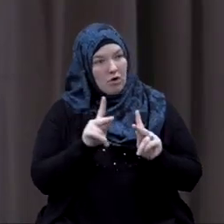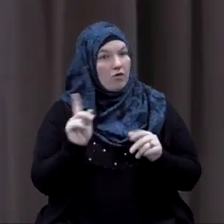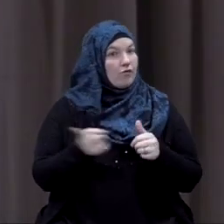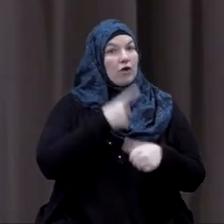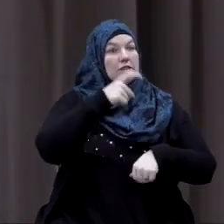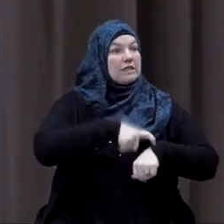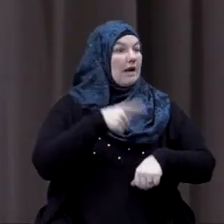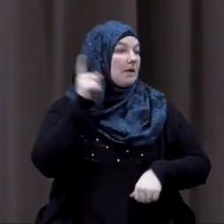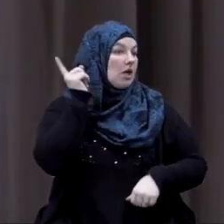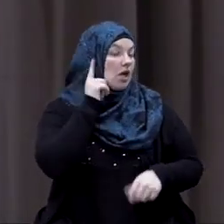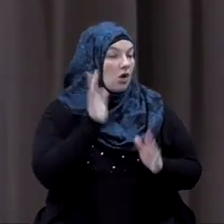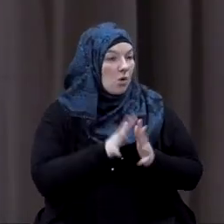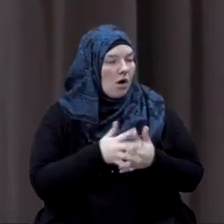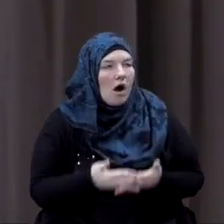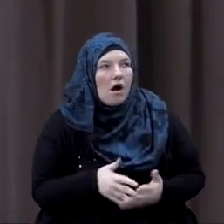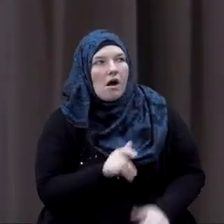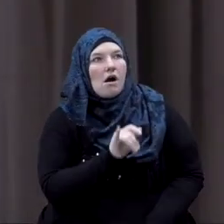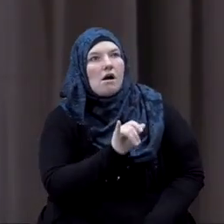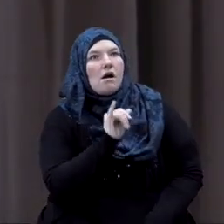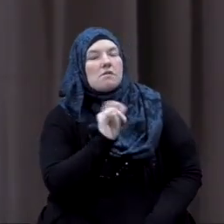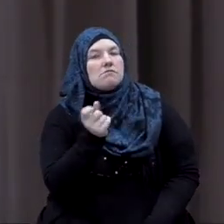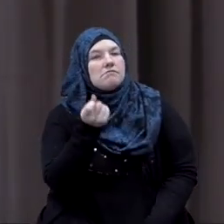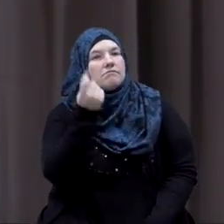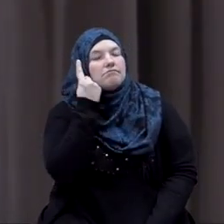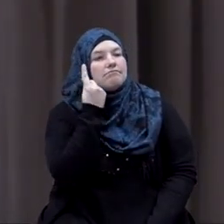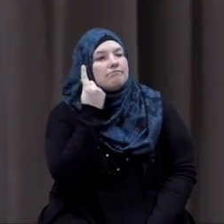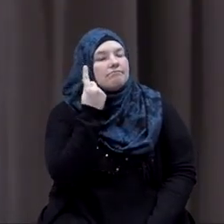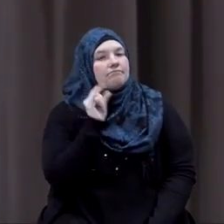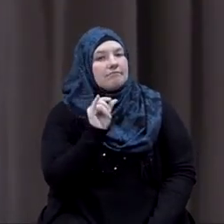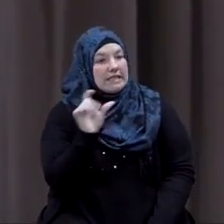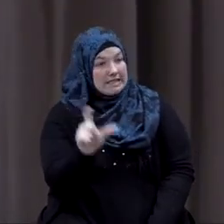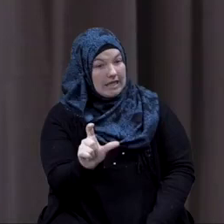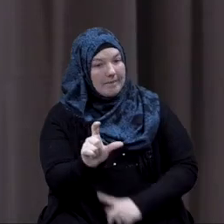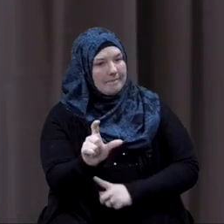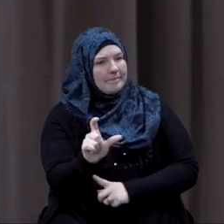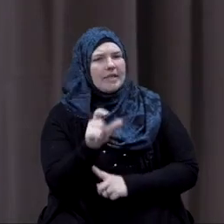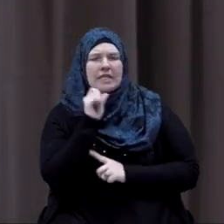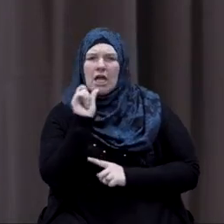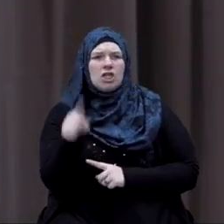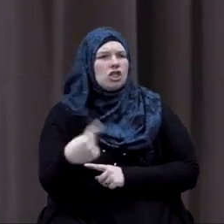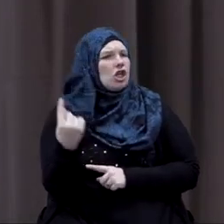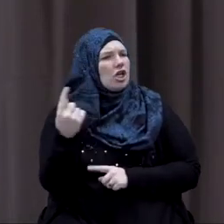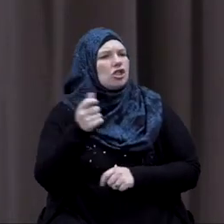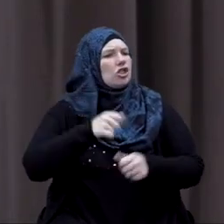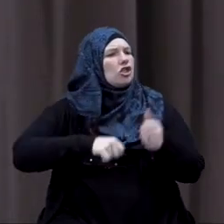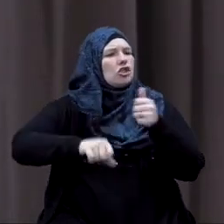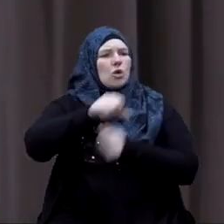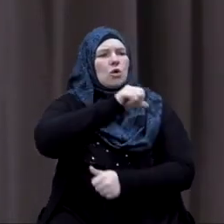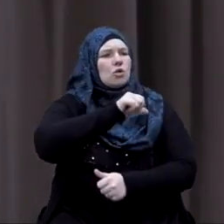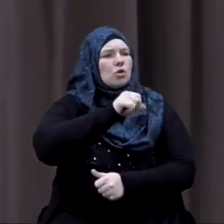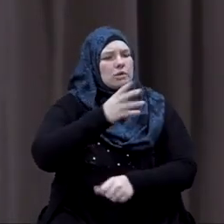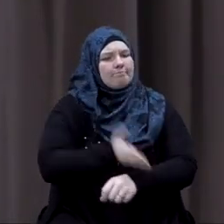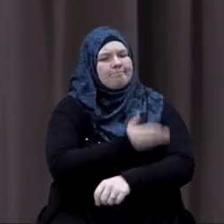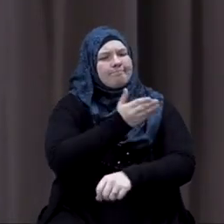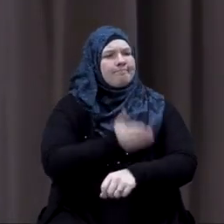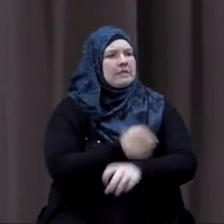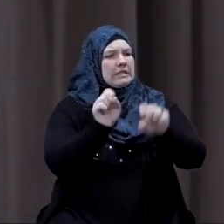they understood that Islam is not just a social reformation